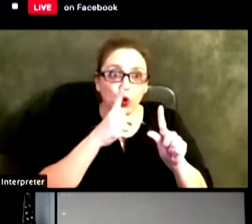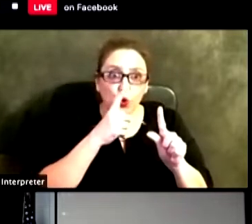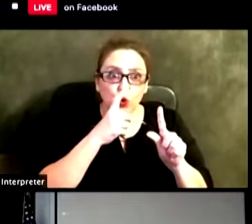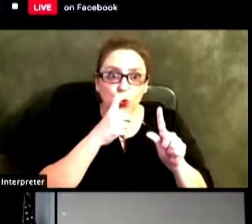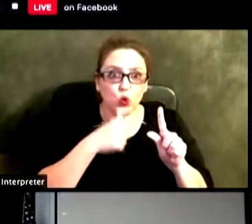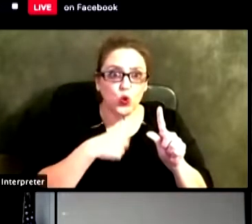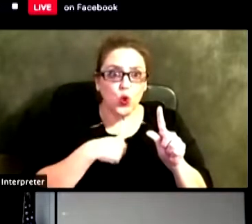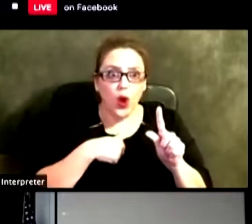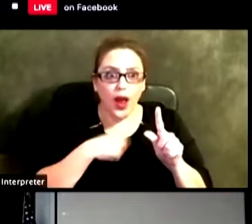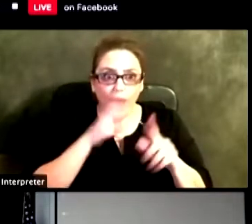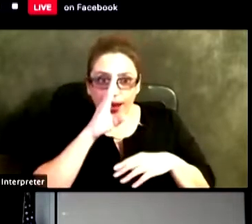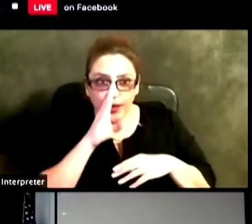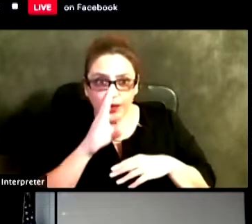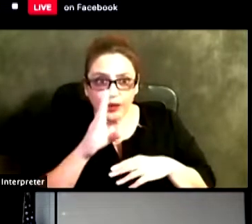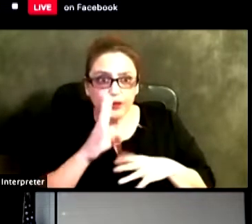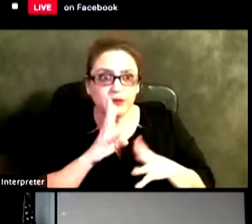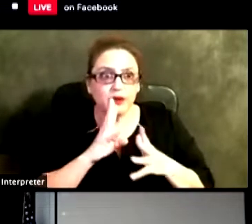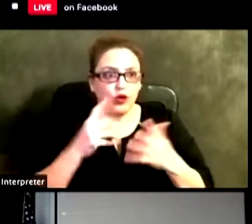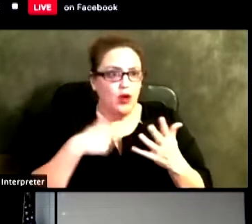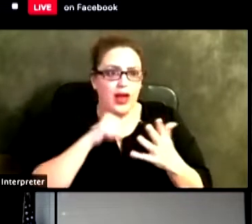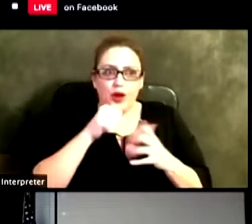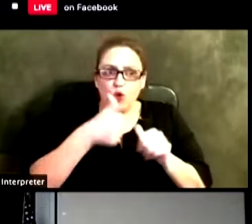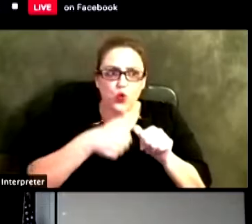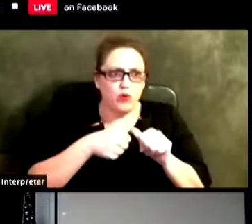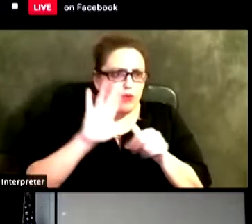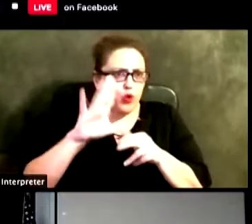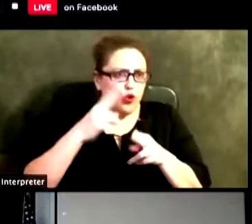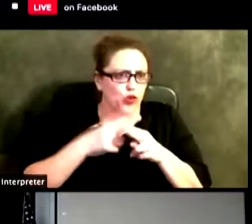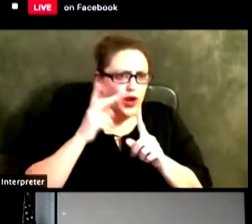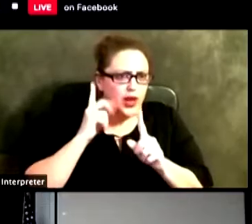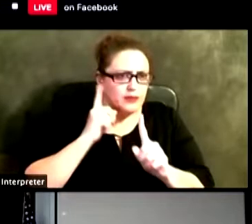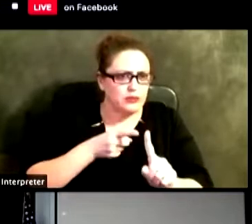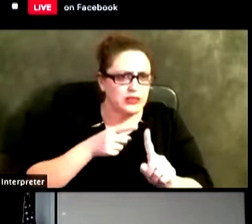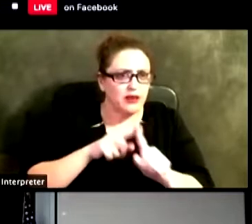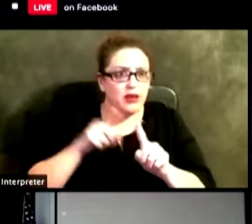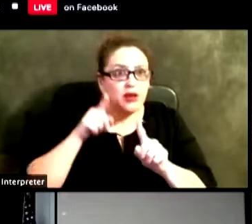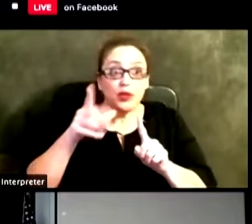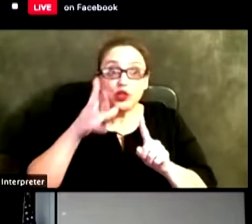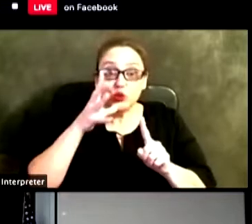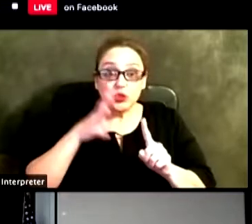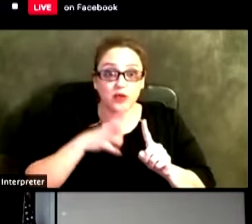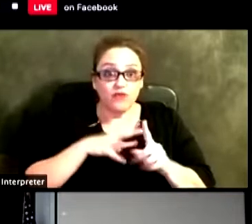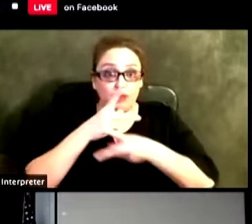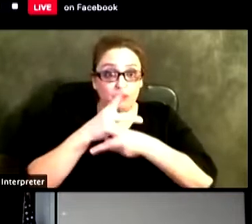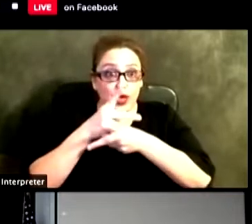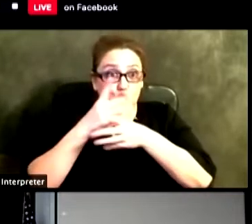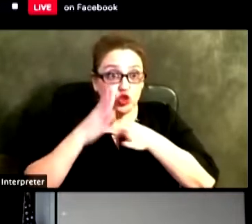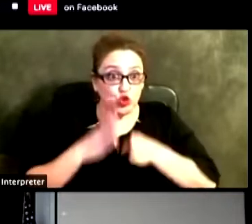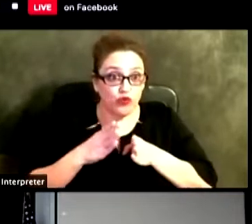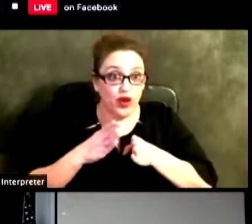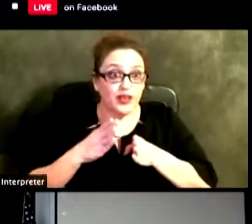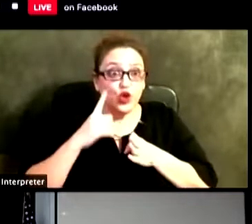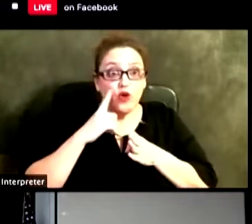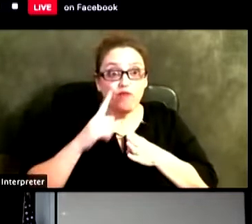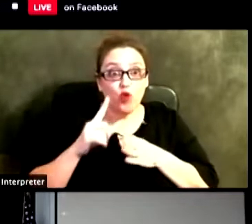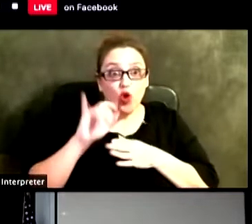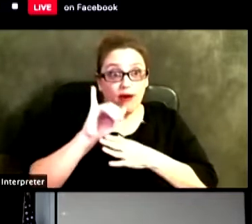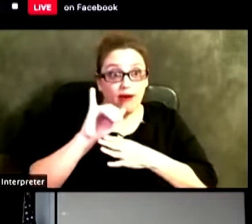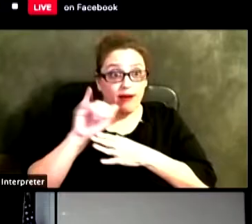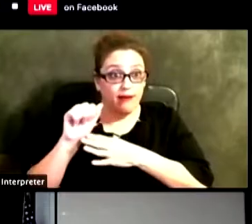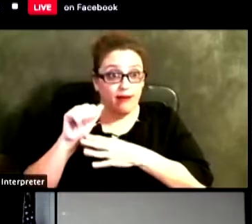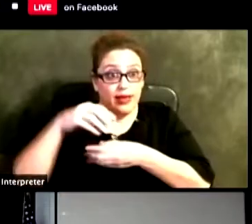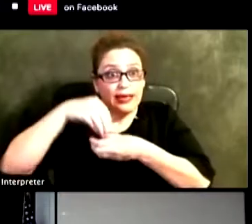because I don't remember their name specifically, but she was a female supervisor of internal affairs.